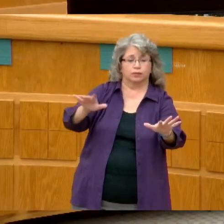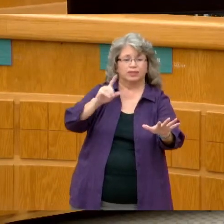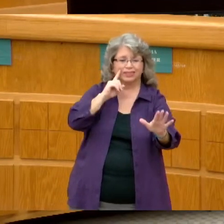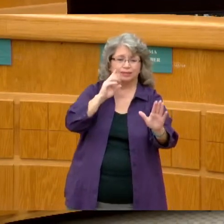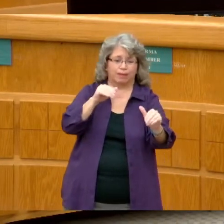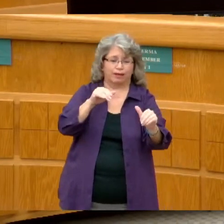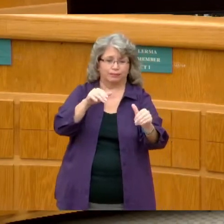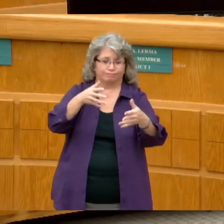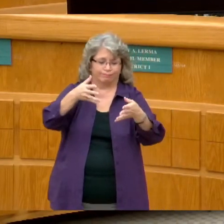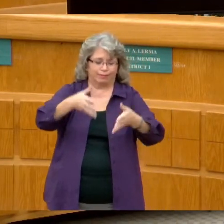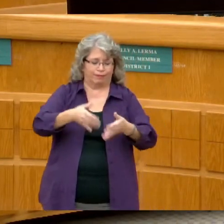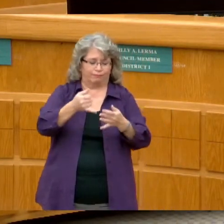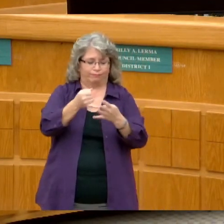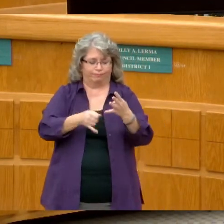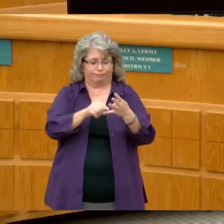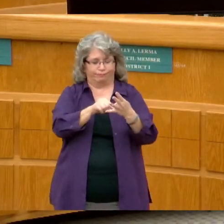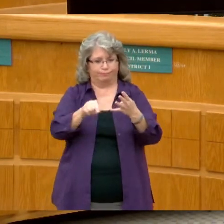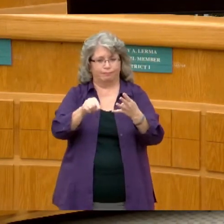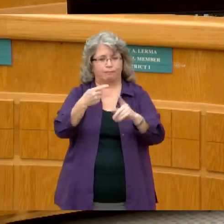rise.